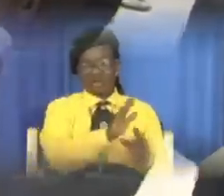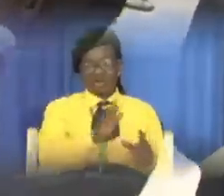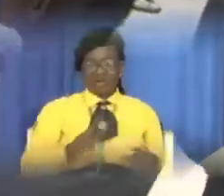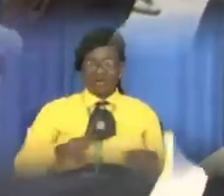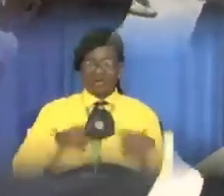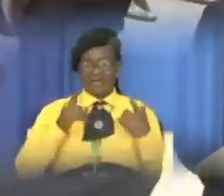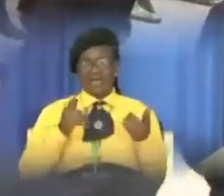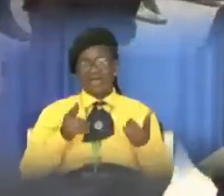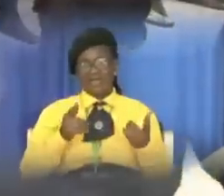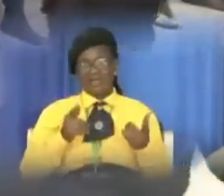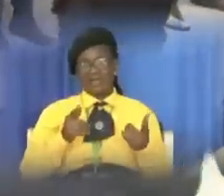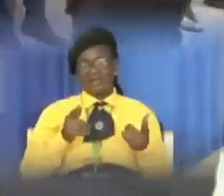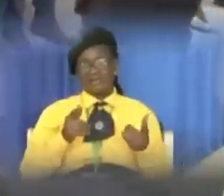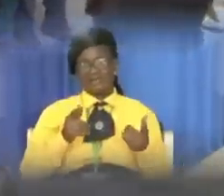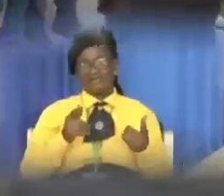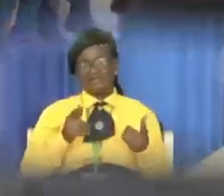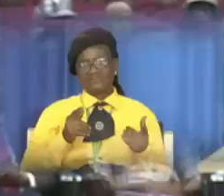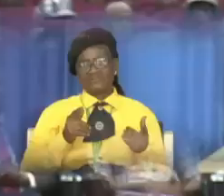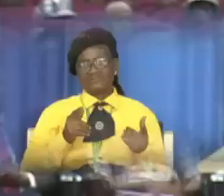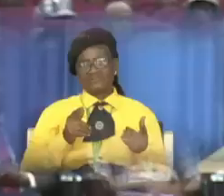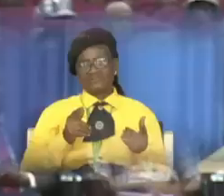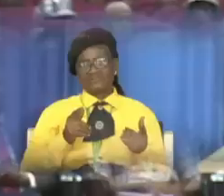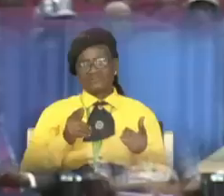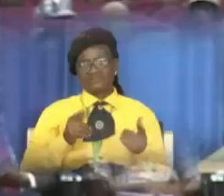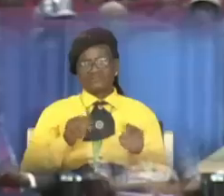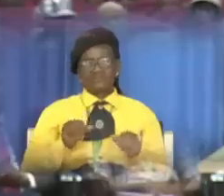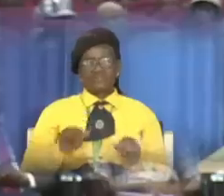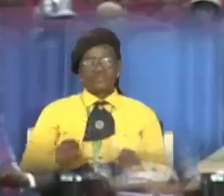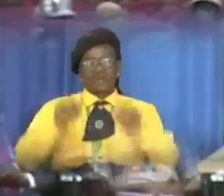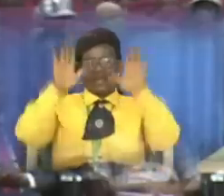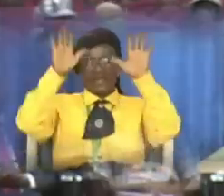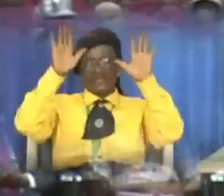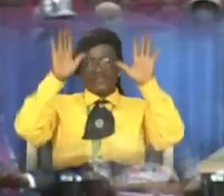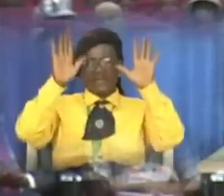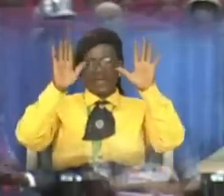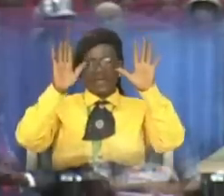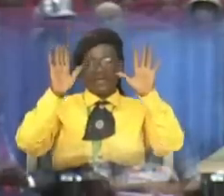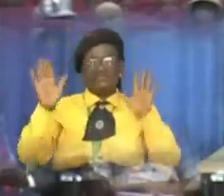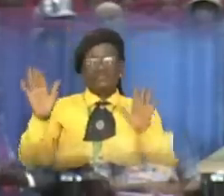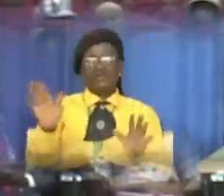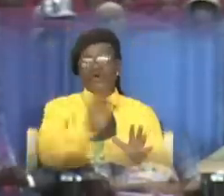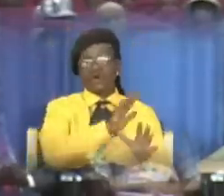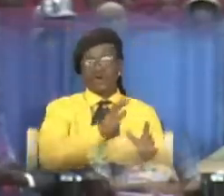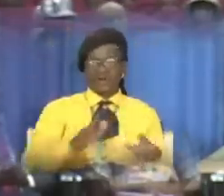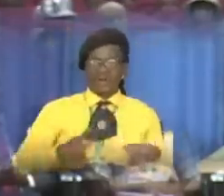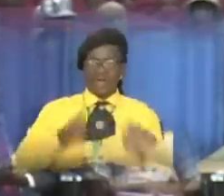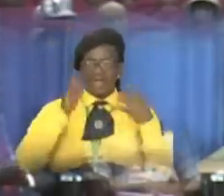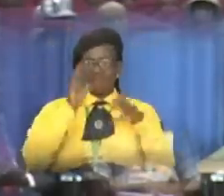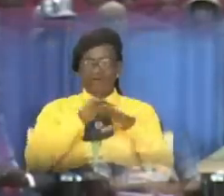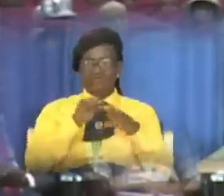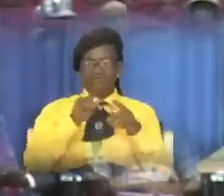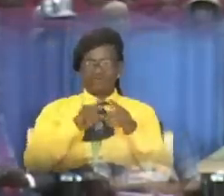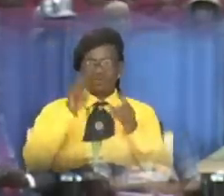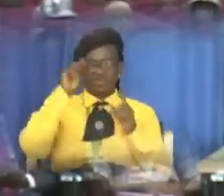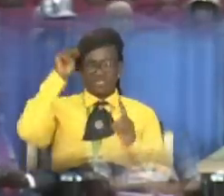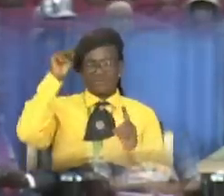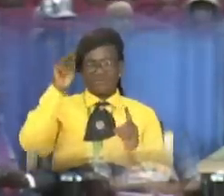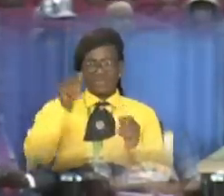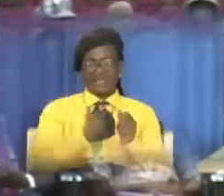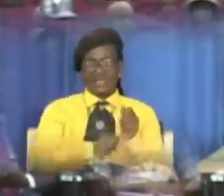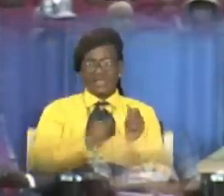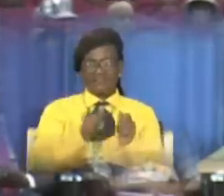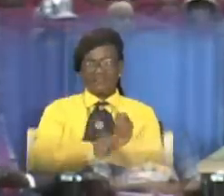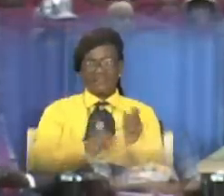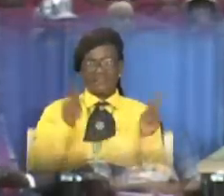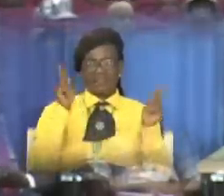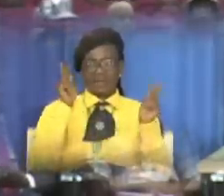not come in empty-handed. Every good and perfect gift, they come from the Father of lights. When